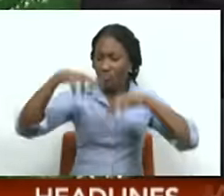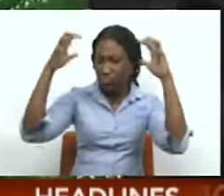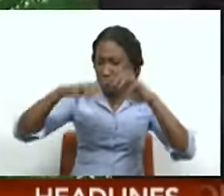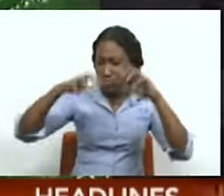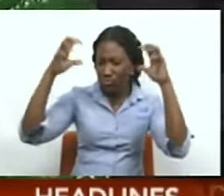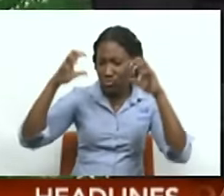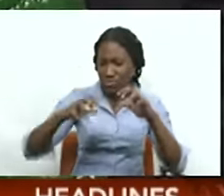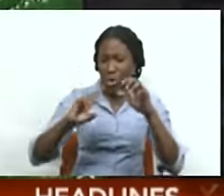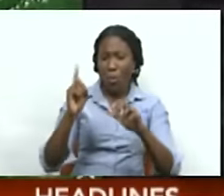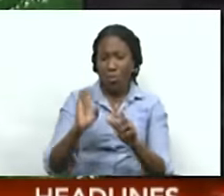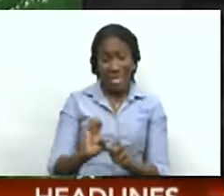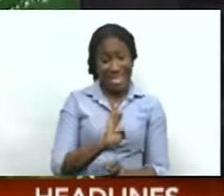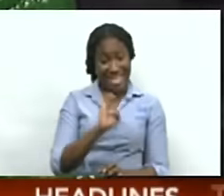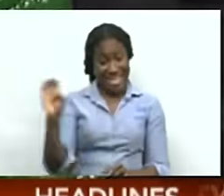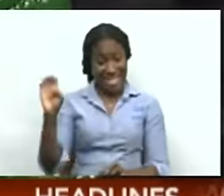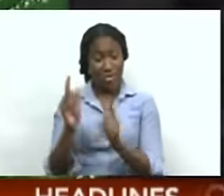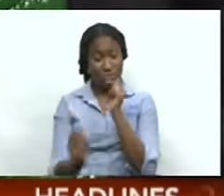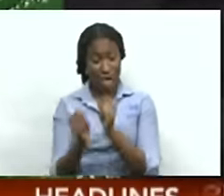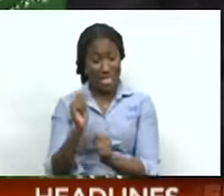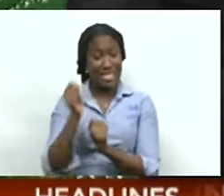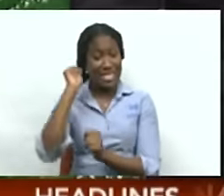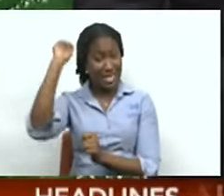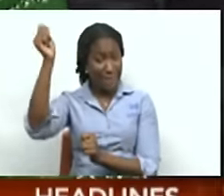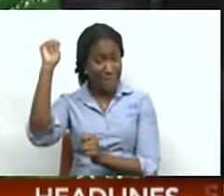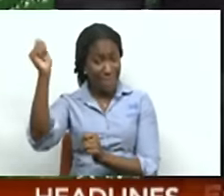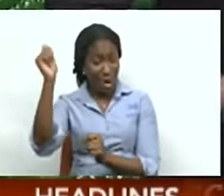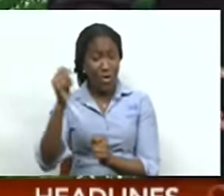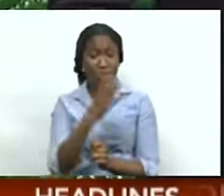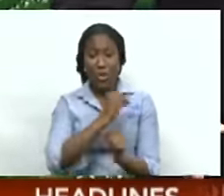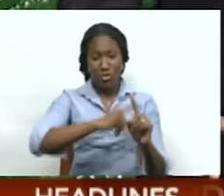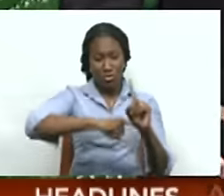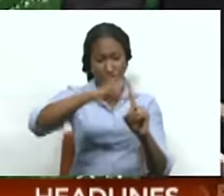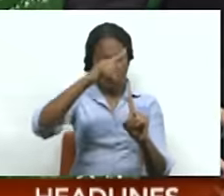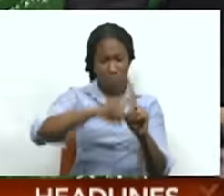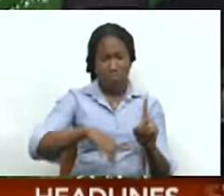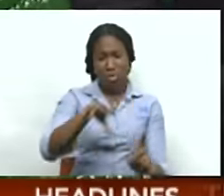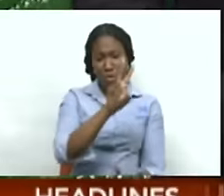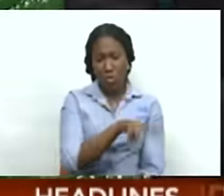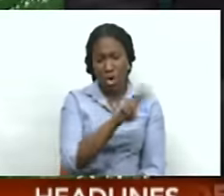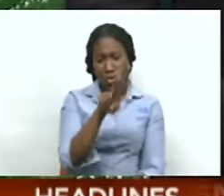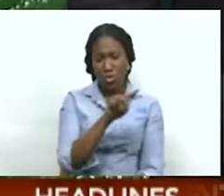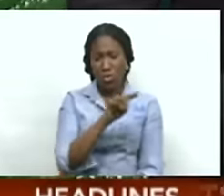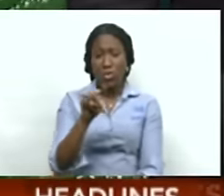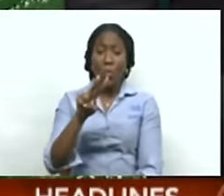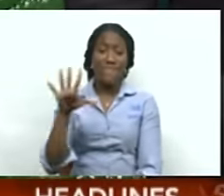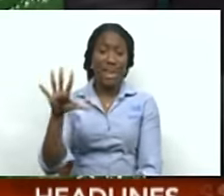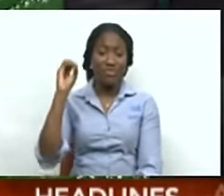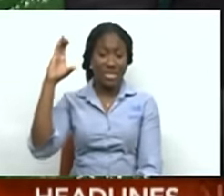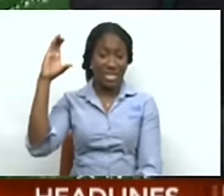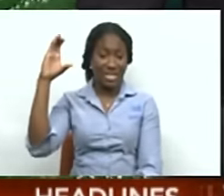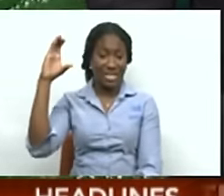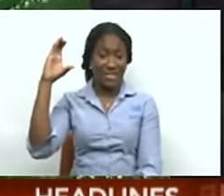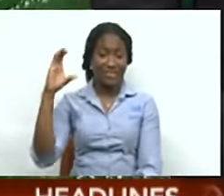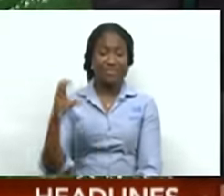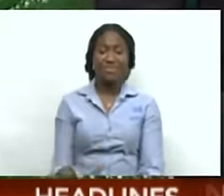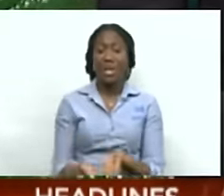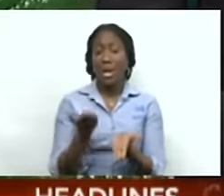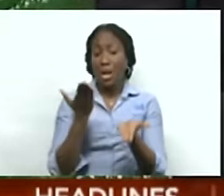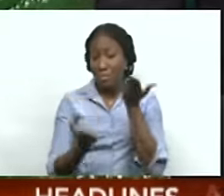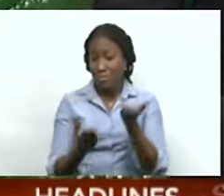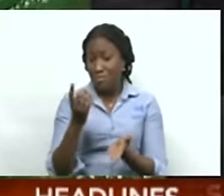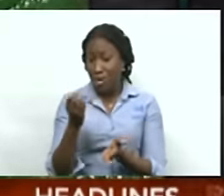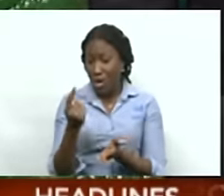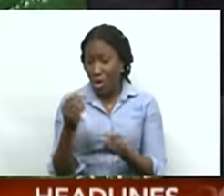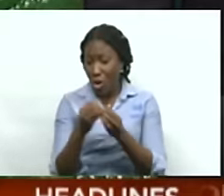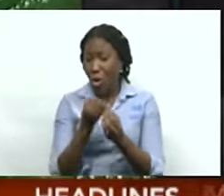of Trinidad and Tobago with our minimum lows between 22 and 25 degrees Celsius. It could get a bit warmer in interior areas of